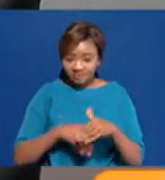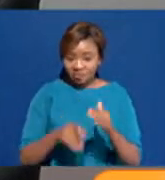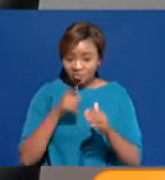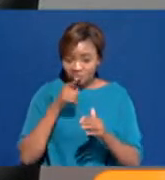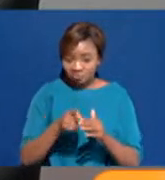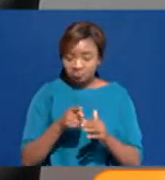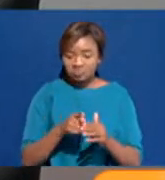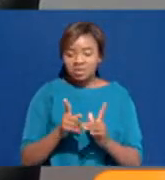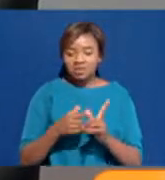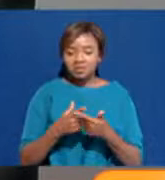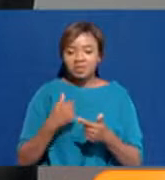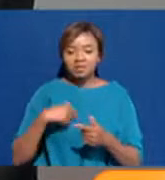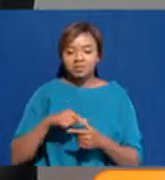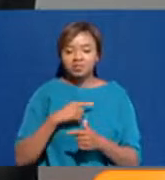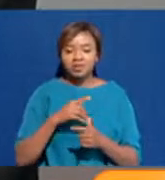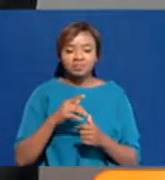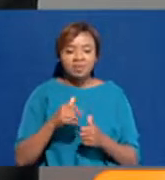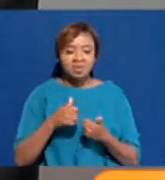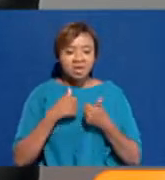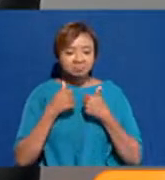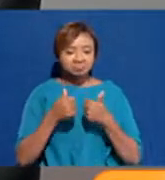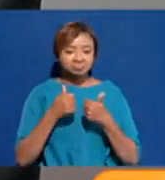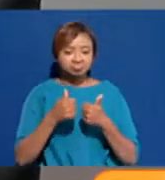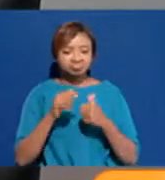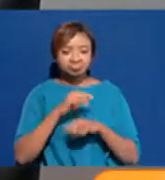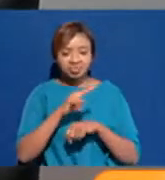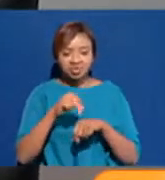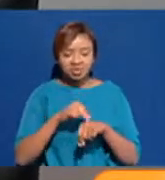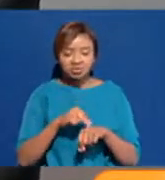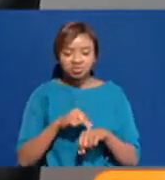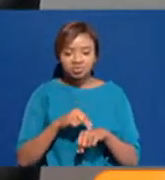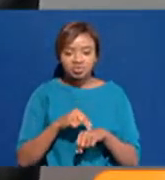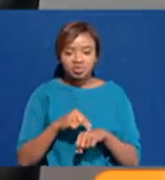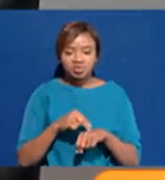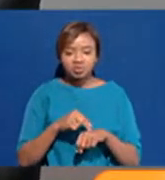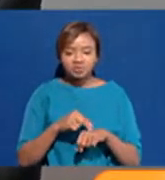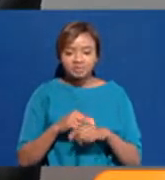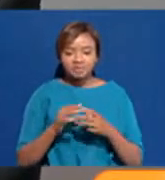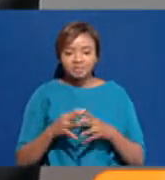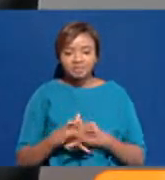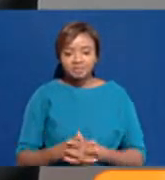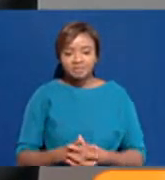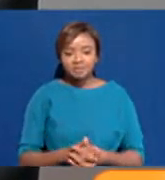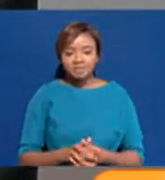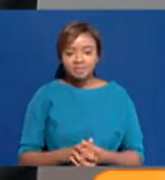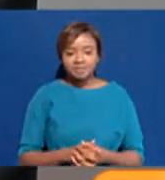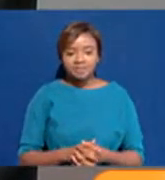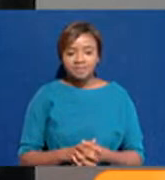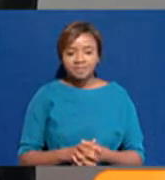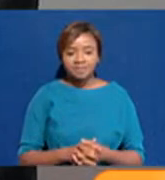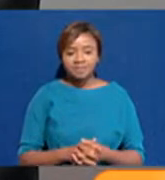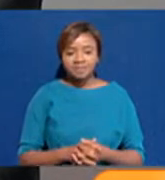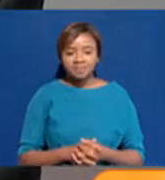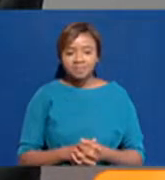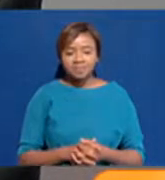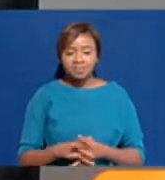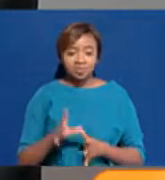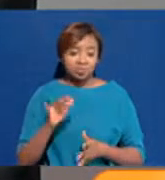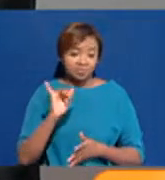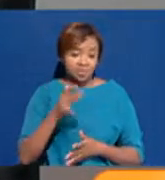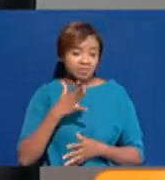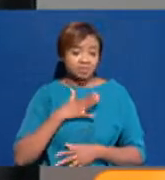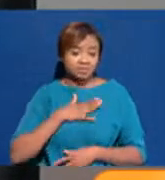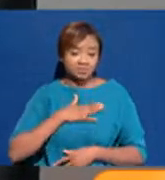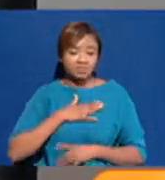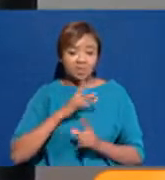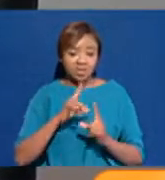mature nation that already we enjoy in the worldwide reputation. I would say that's my and